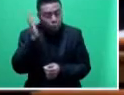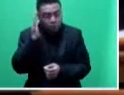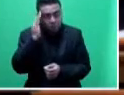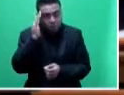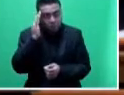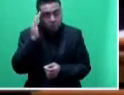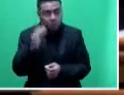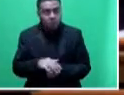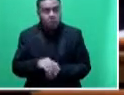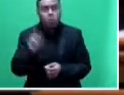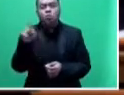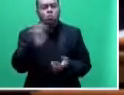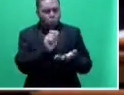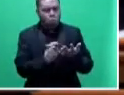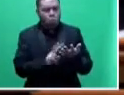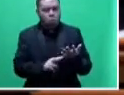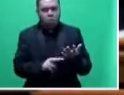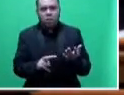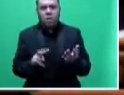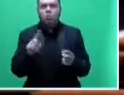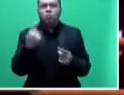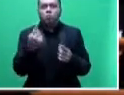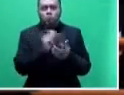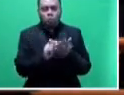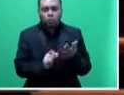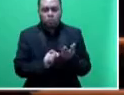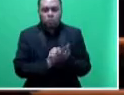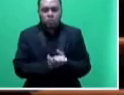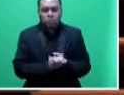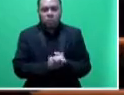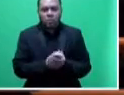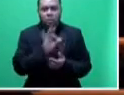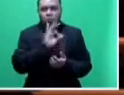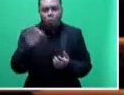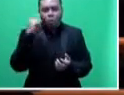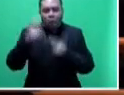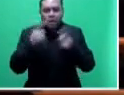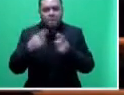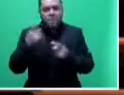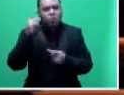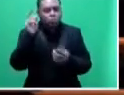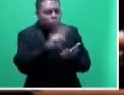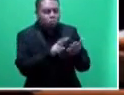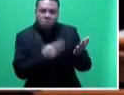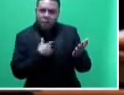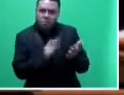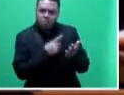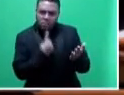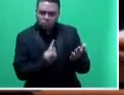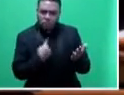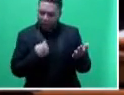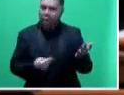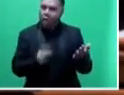you don't bother about who wrote it. I'm speaking. COVID-19 has shown us that we need to work together, or we will all fall.